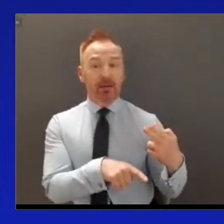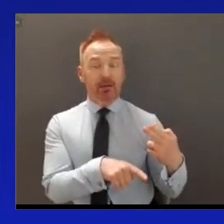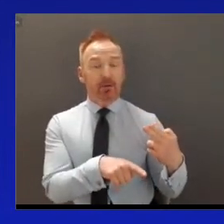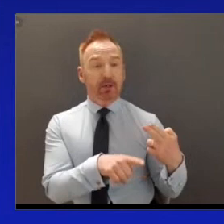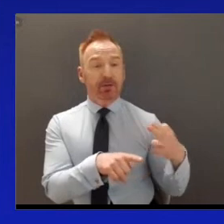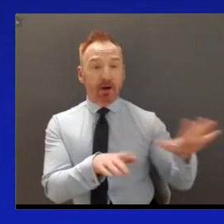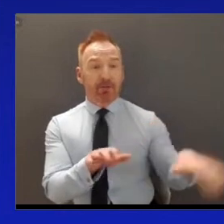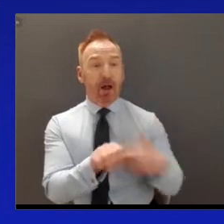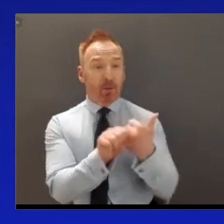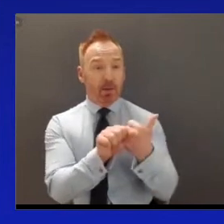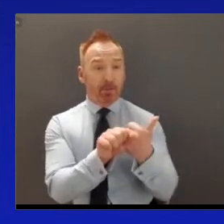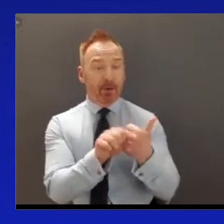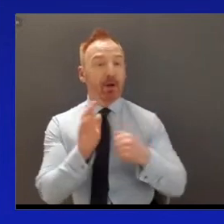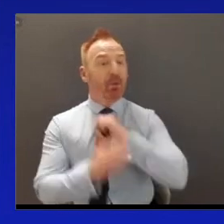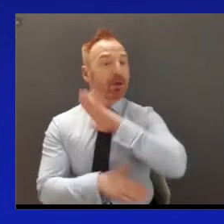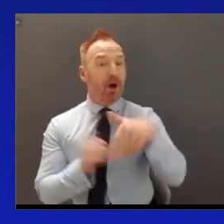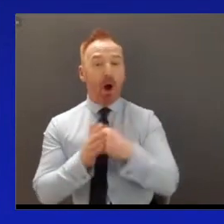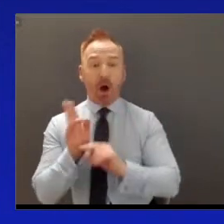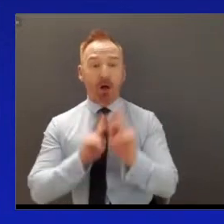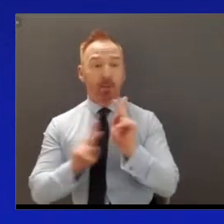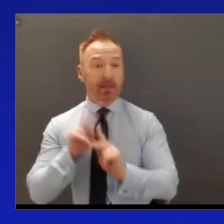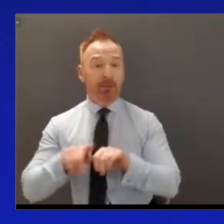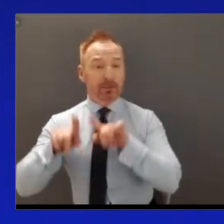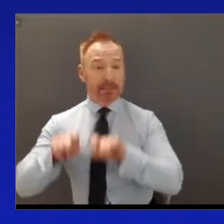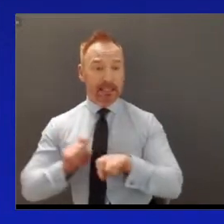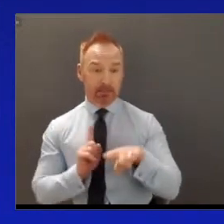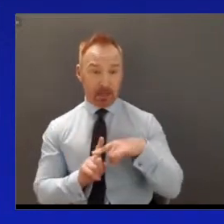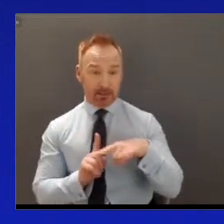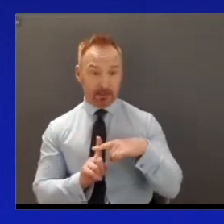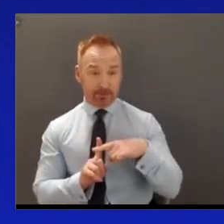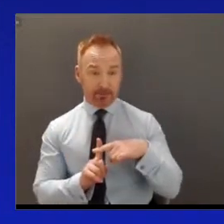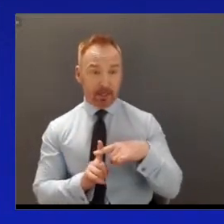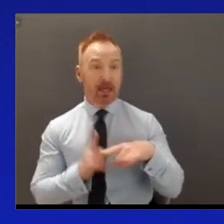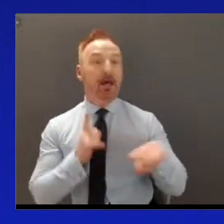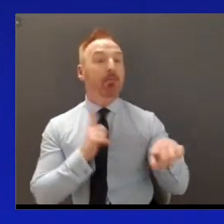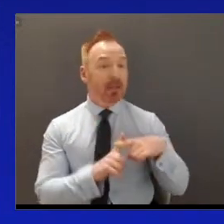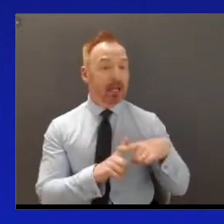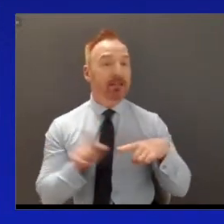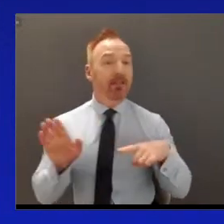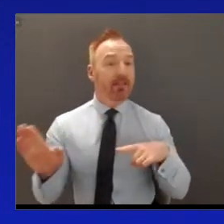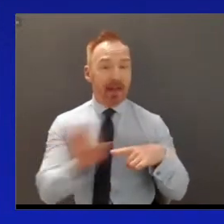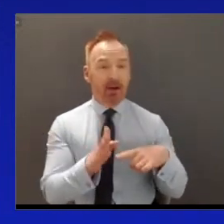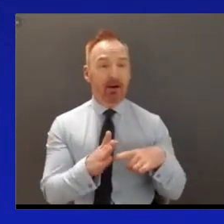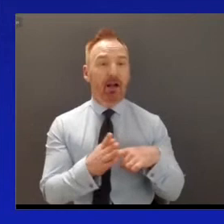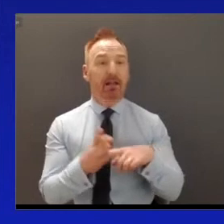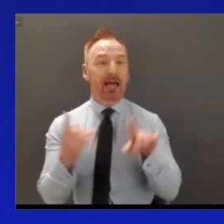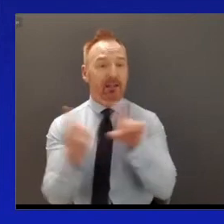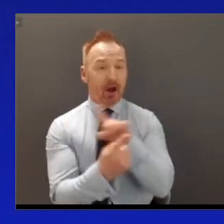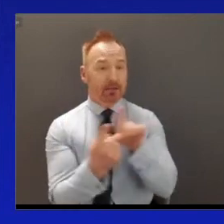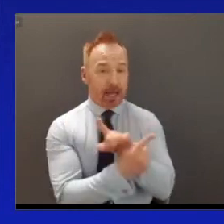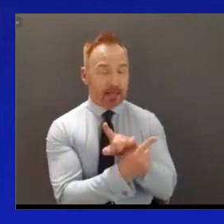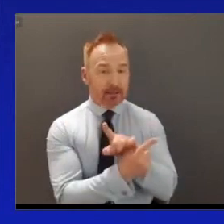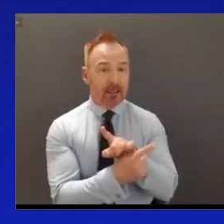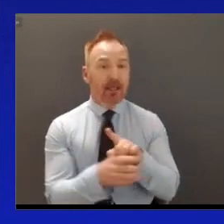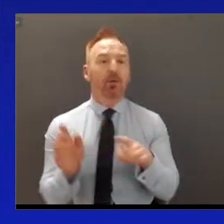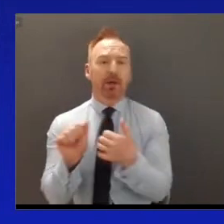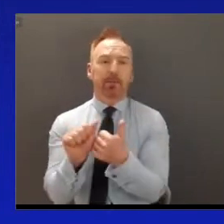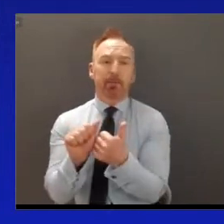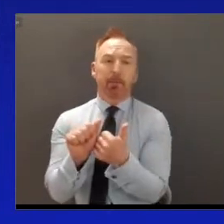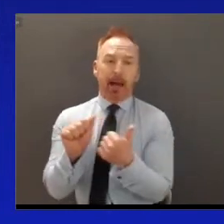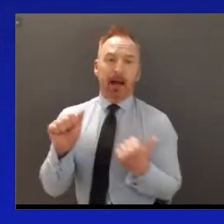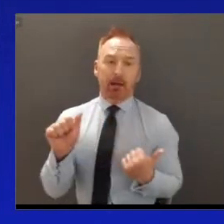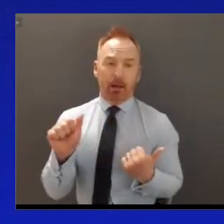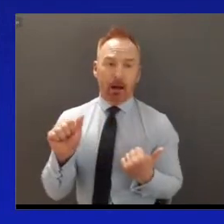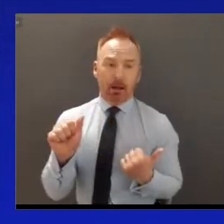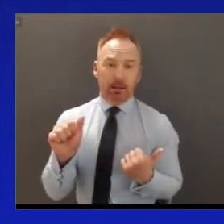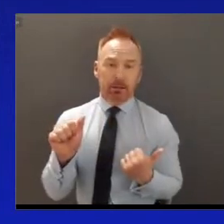everybody who tests positive and their contacts. We had a backlog in terms